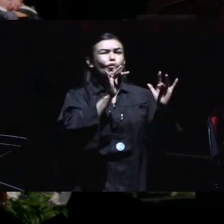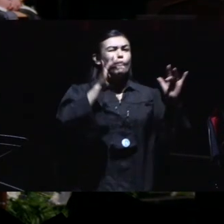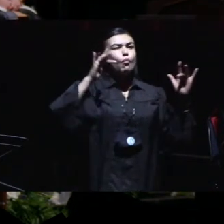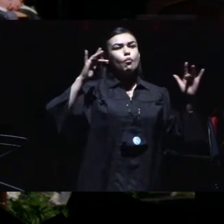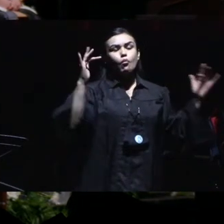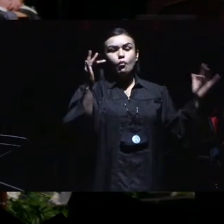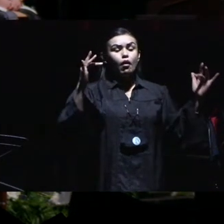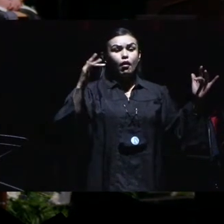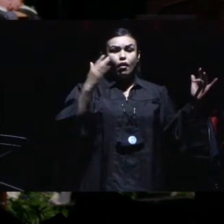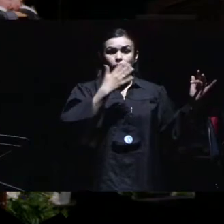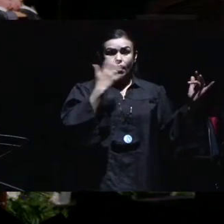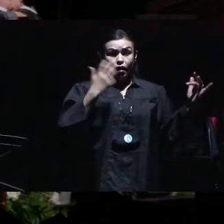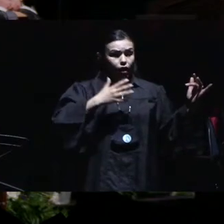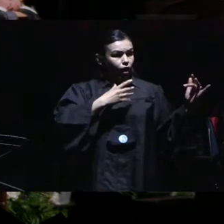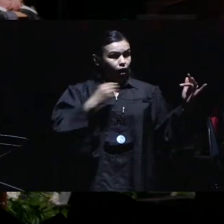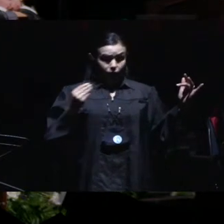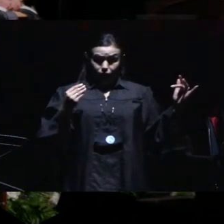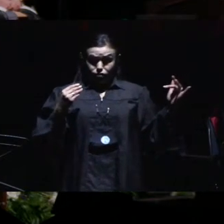is without